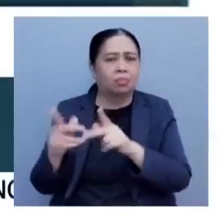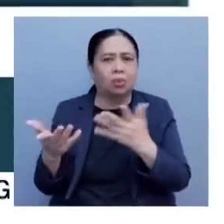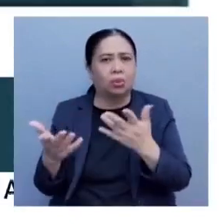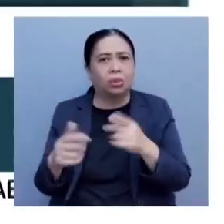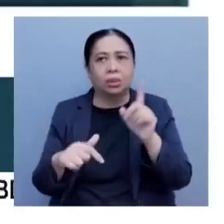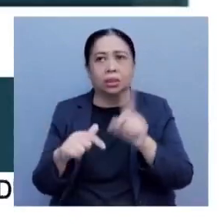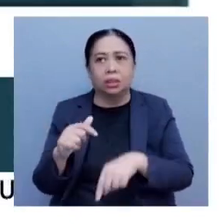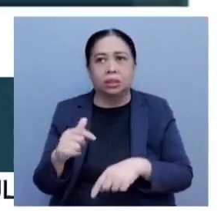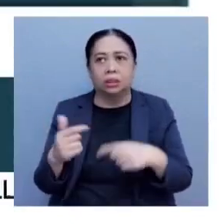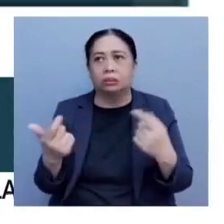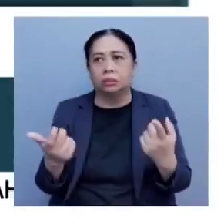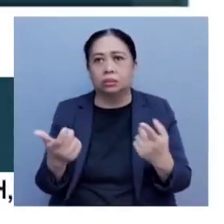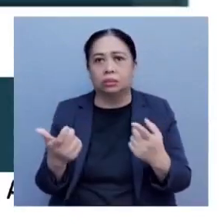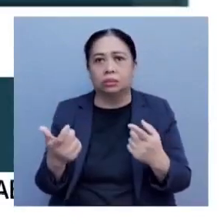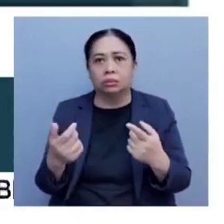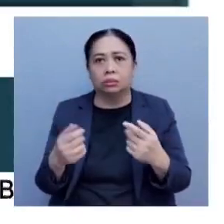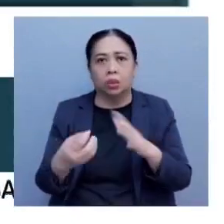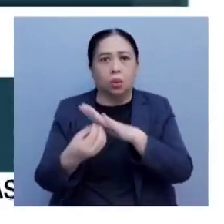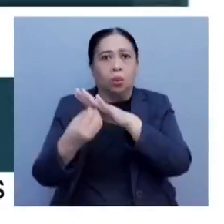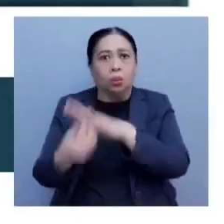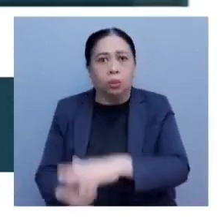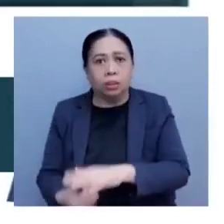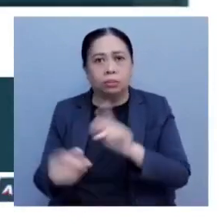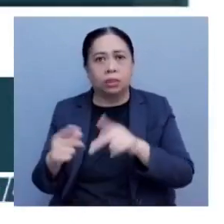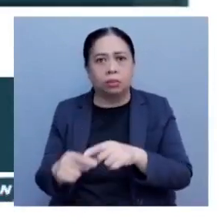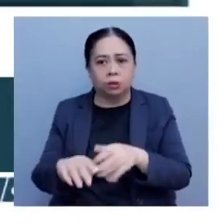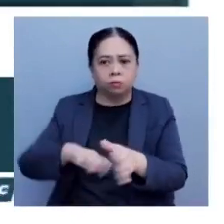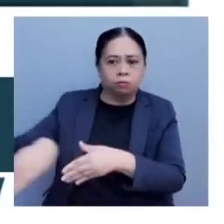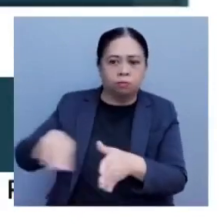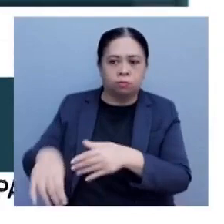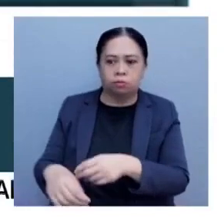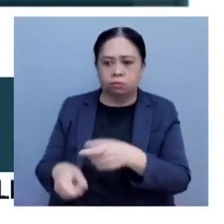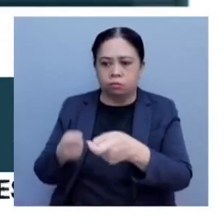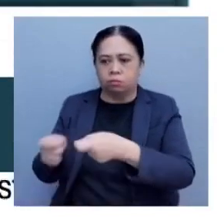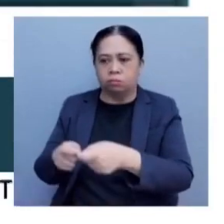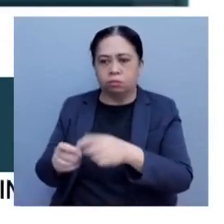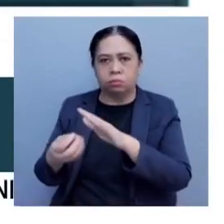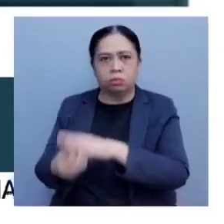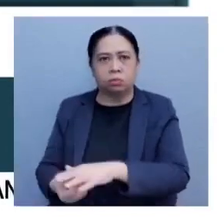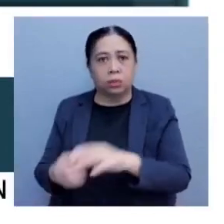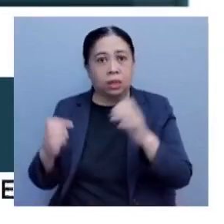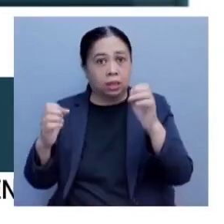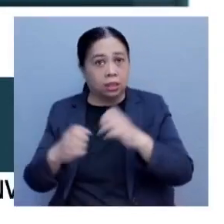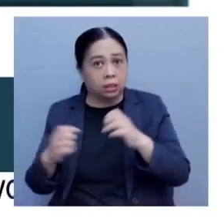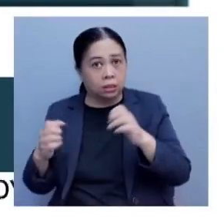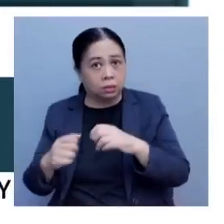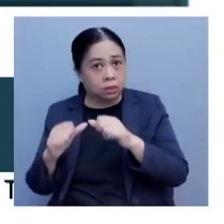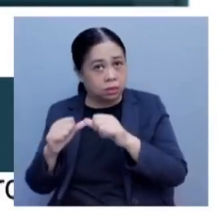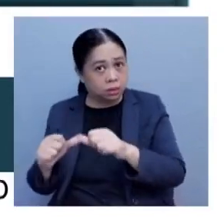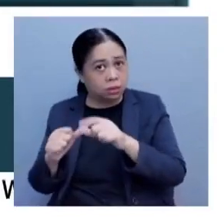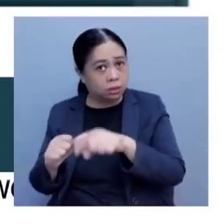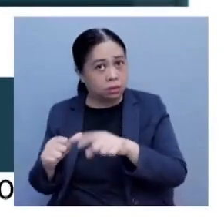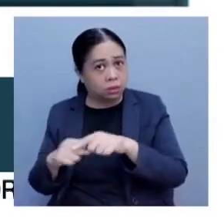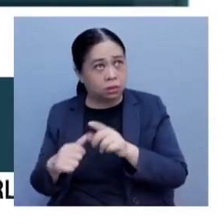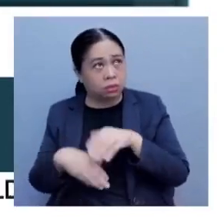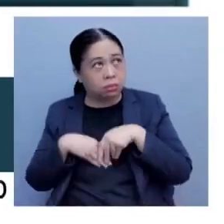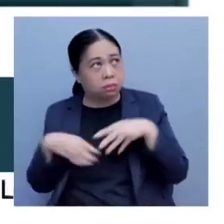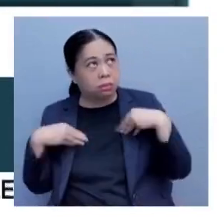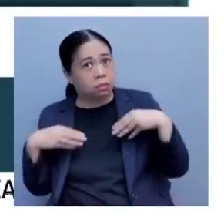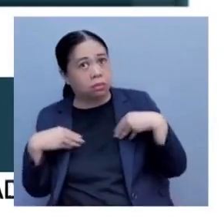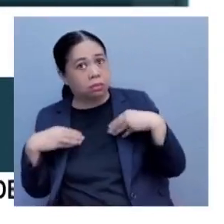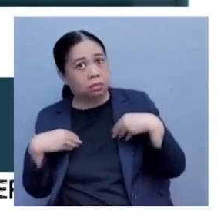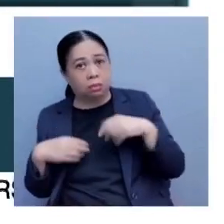just oppress people, keep them under your feet, and expect that they will keep their mouth shut and they will not